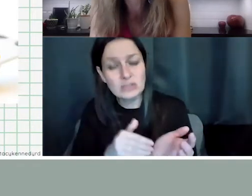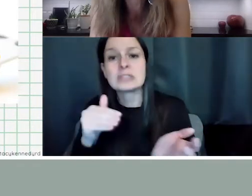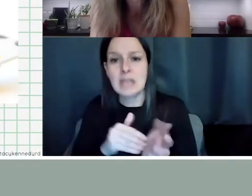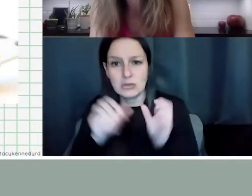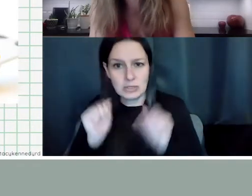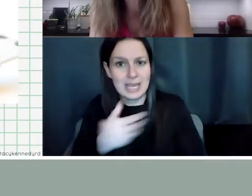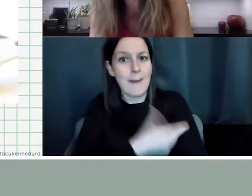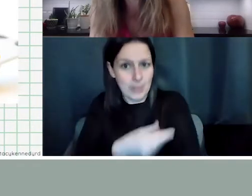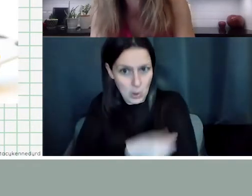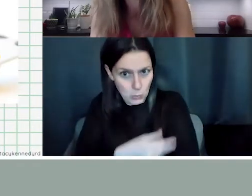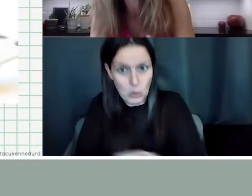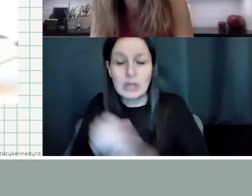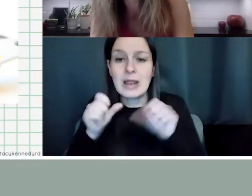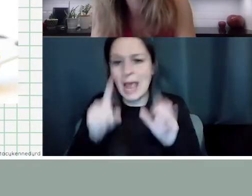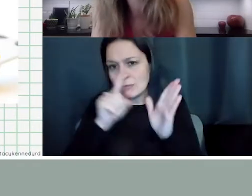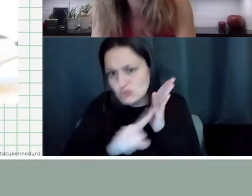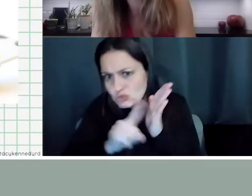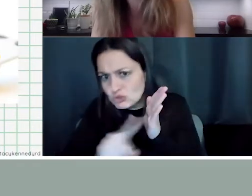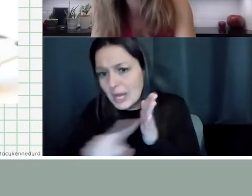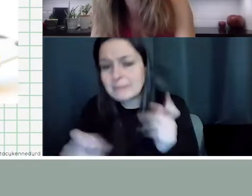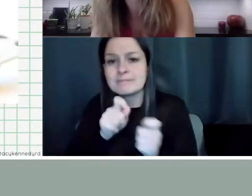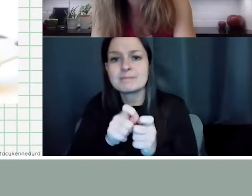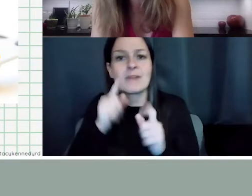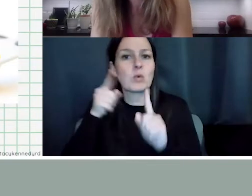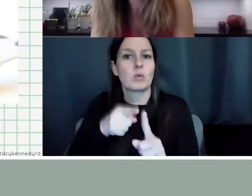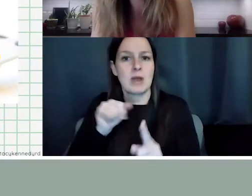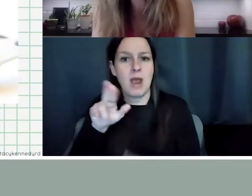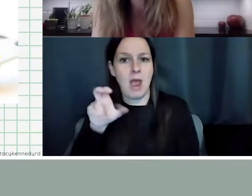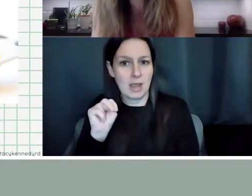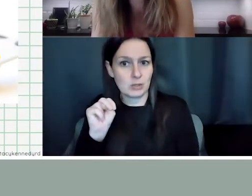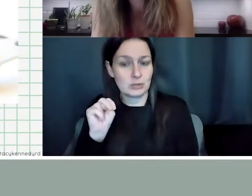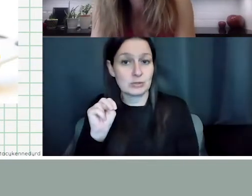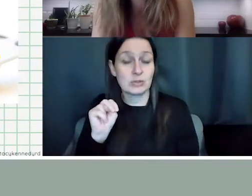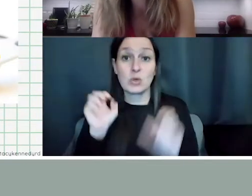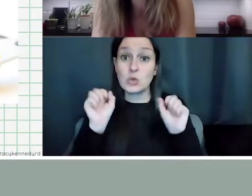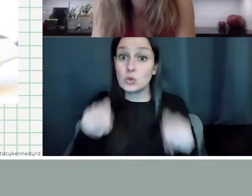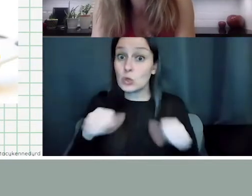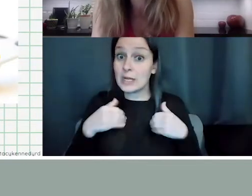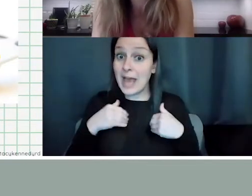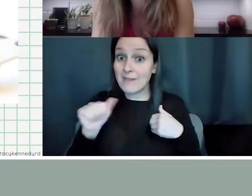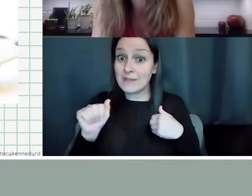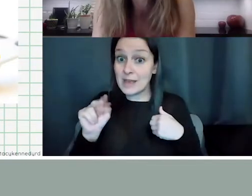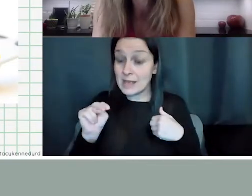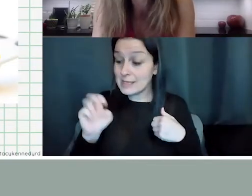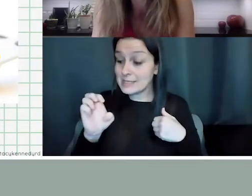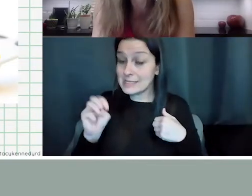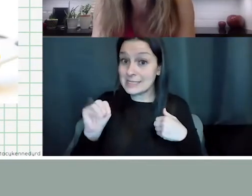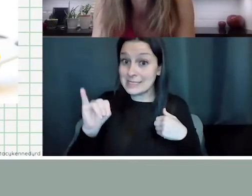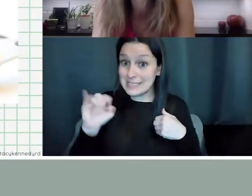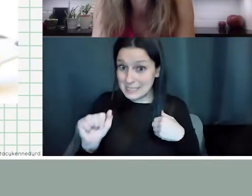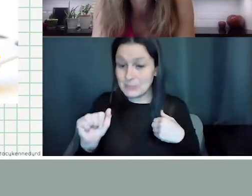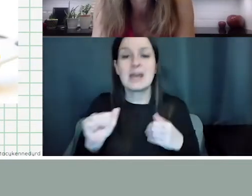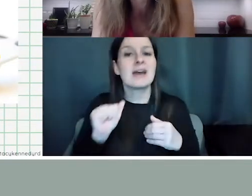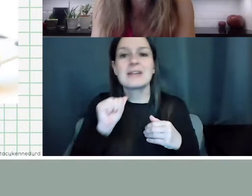blood tests to check specifically for iron. You can be anemic for reasons outside of